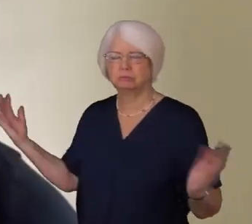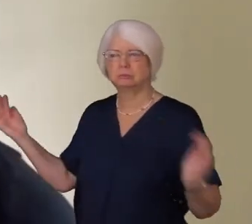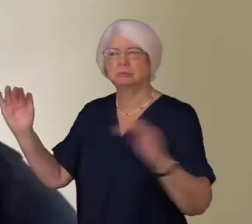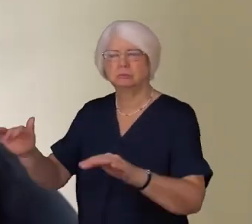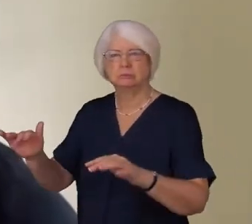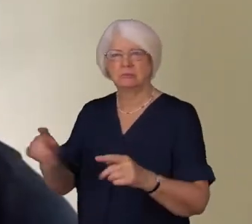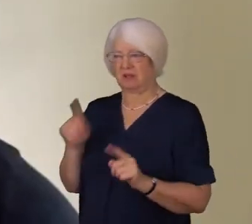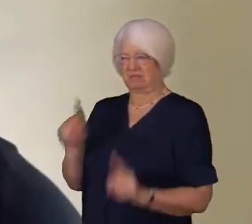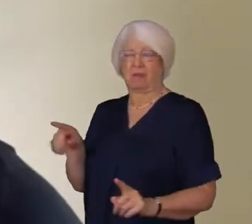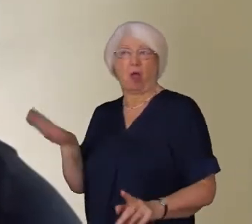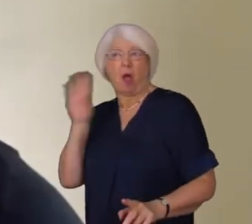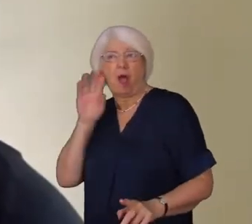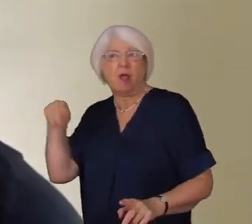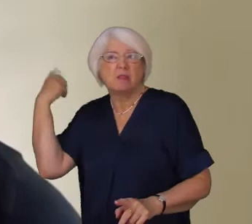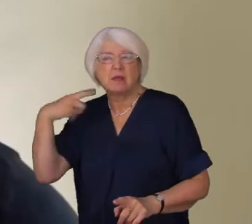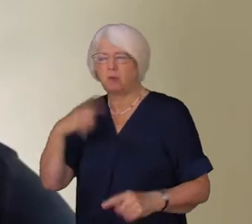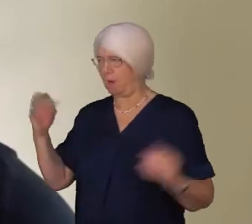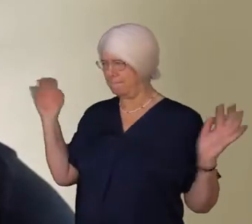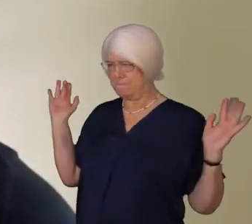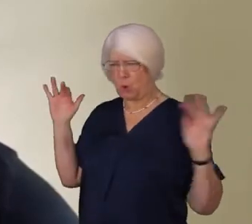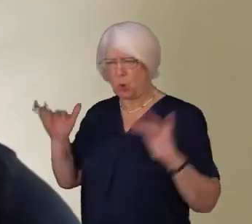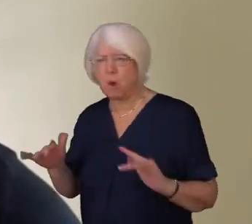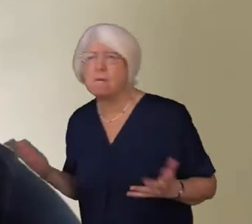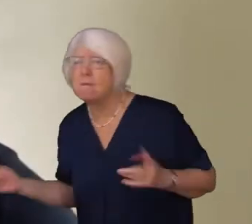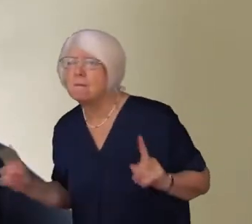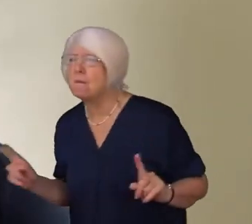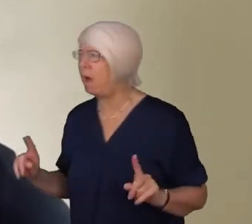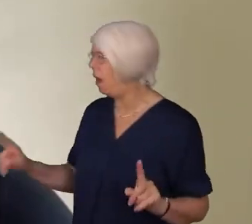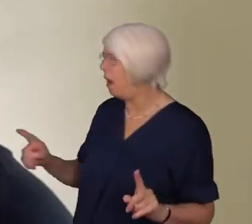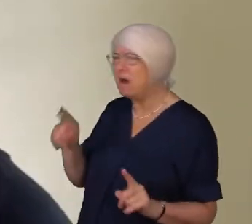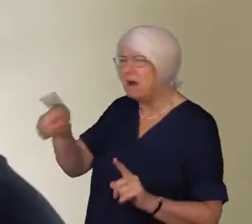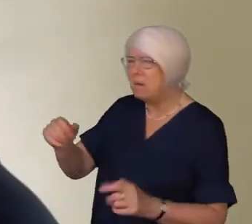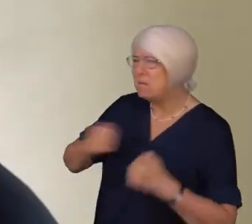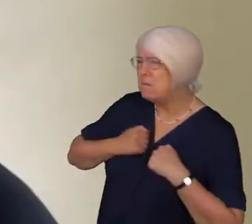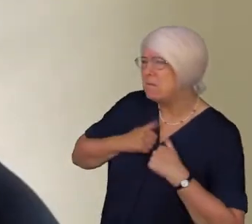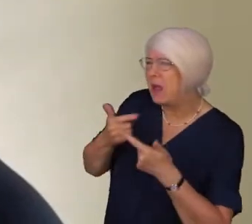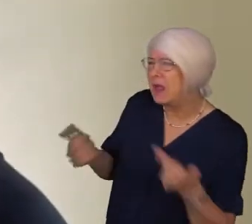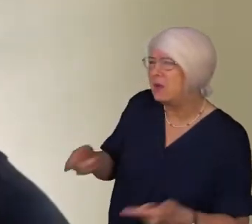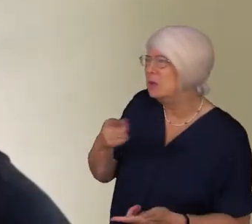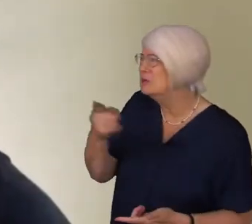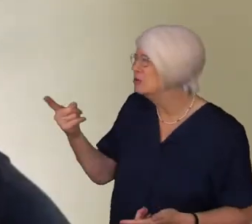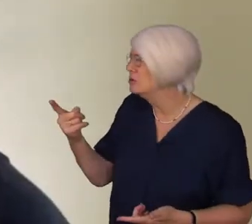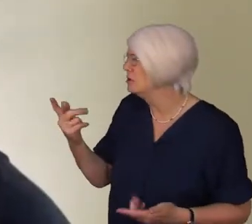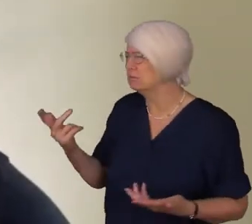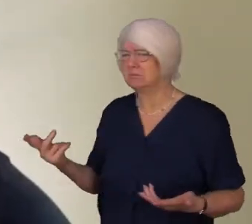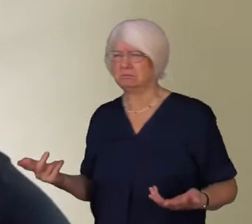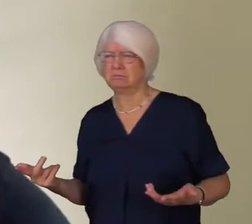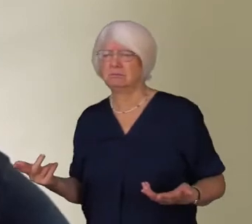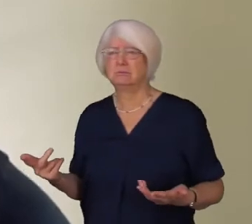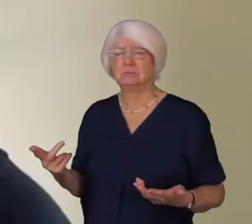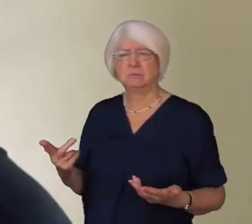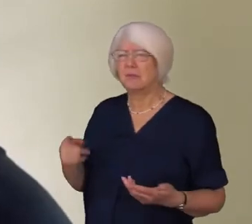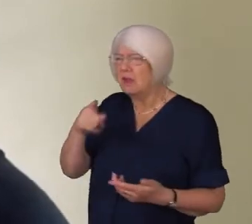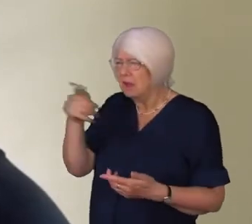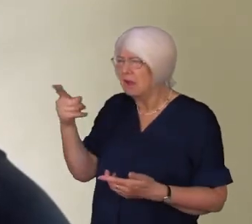and was bewildered, because of each one heard them speaking in the native language of each. Amazed and astonished, they